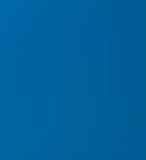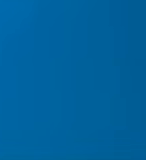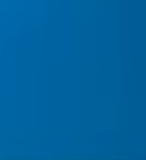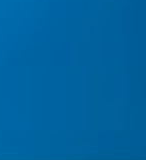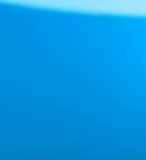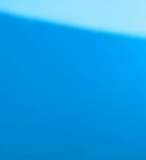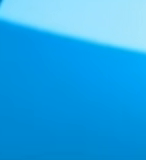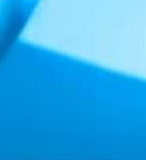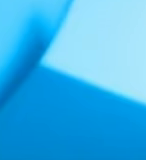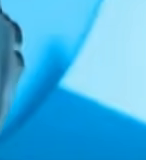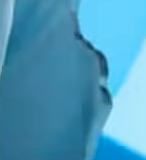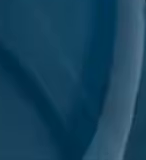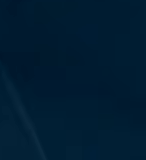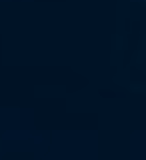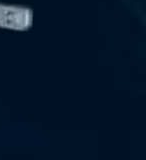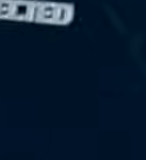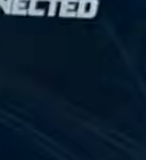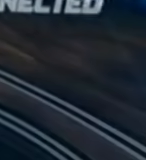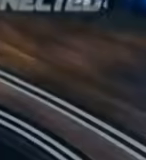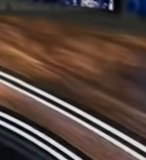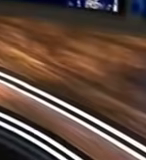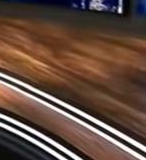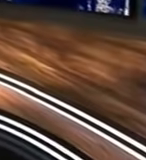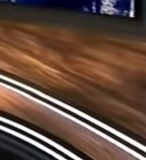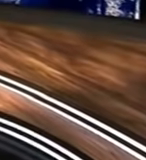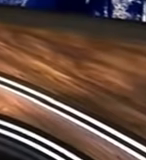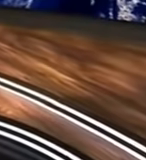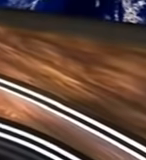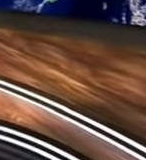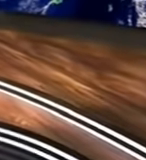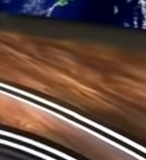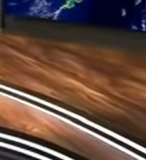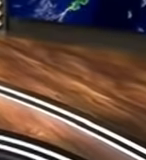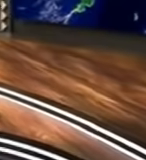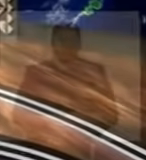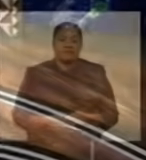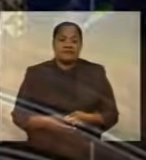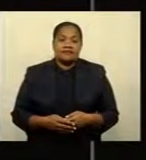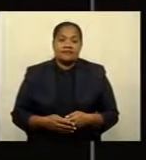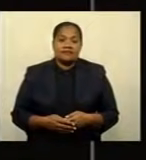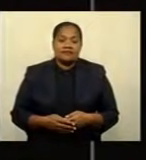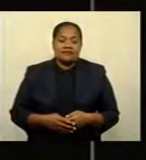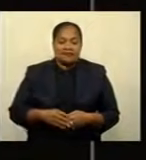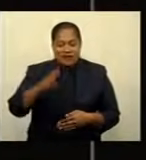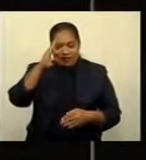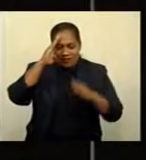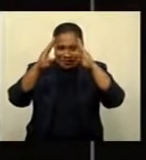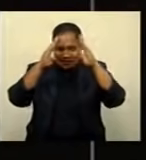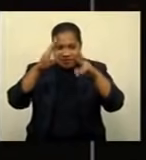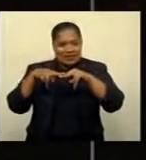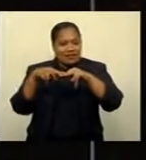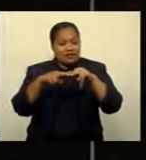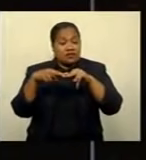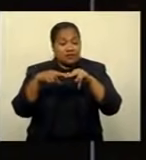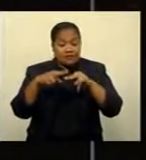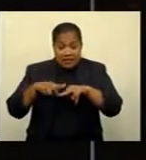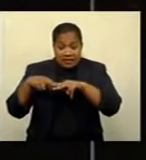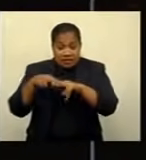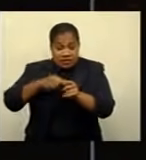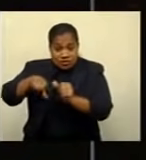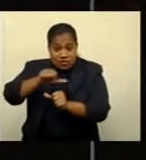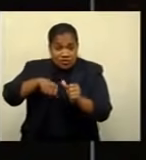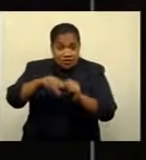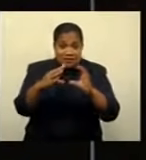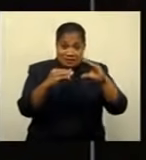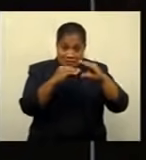From the studios of FBC Suva, Edwin Nunn. Pulawinaka, Fiji. The Fiji Association of Banks